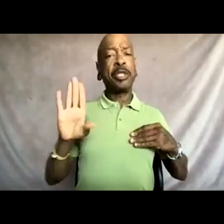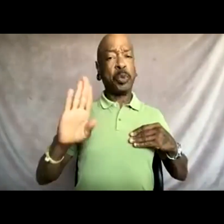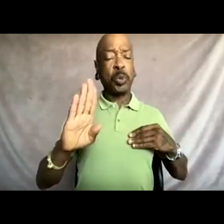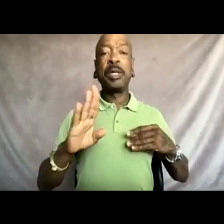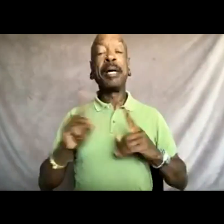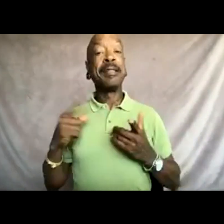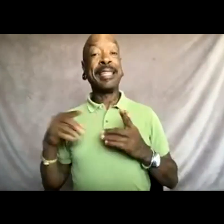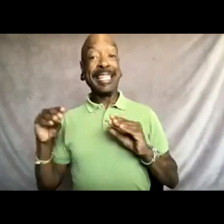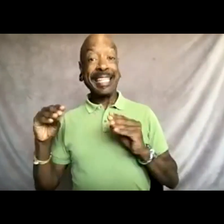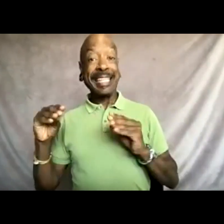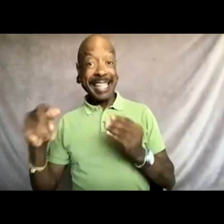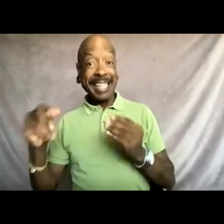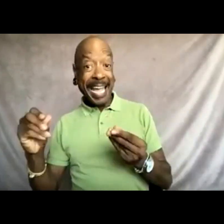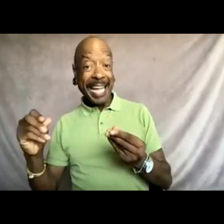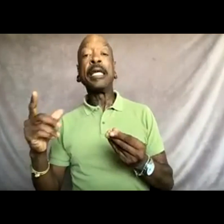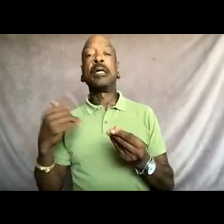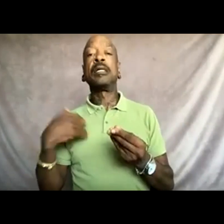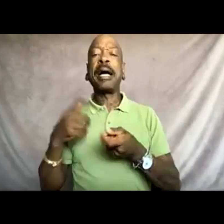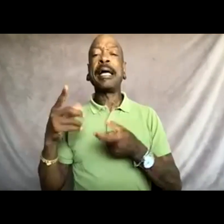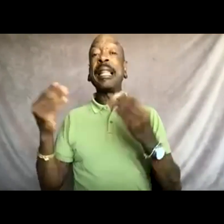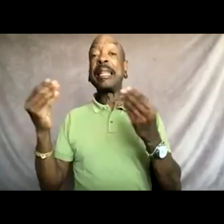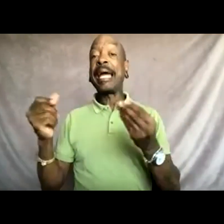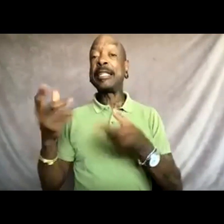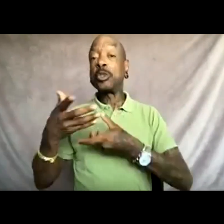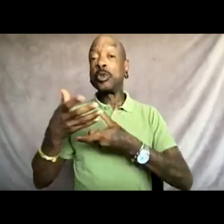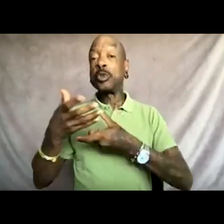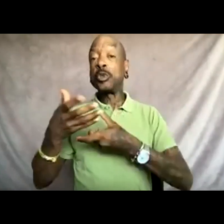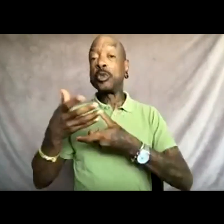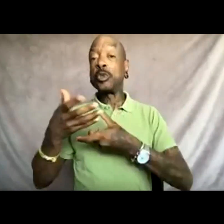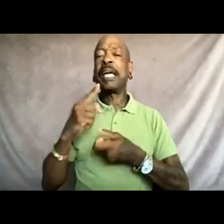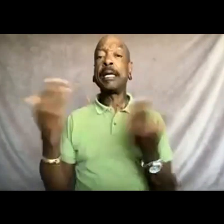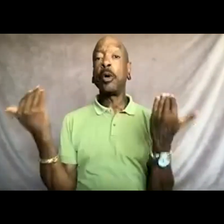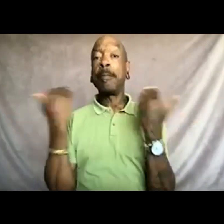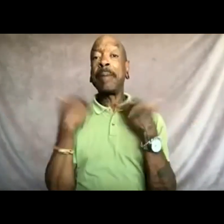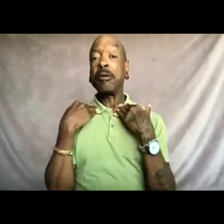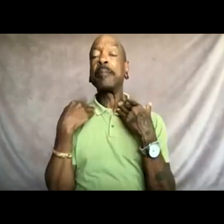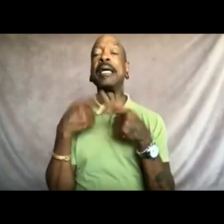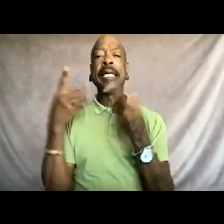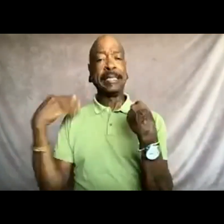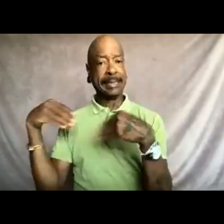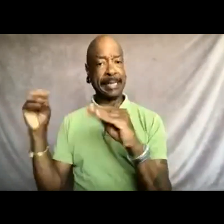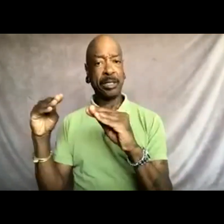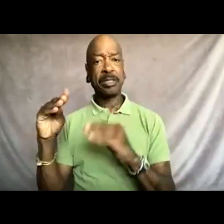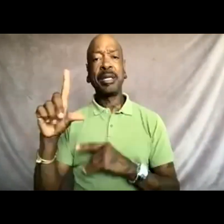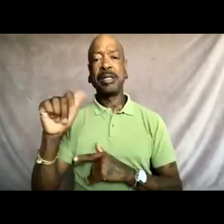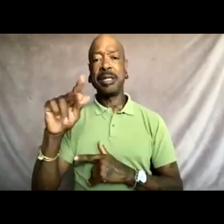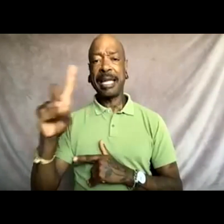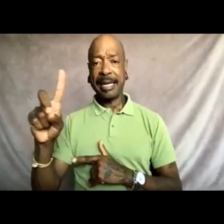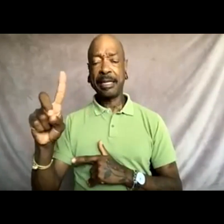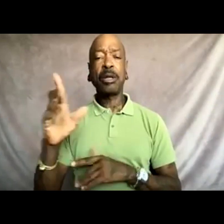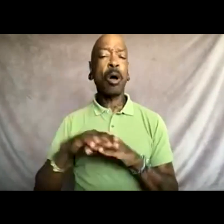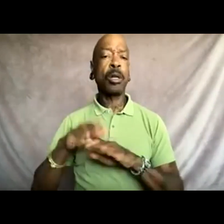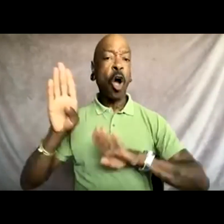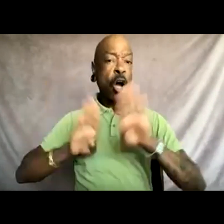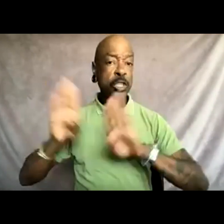trust. And let's say the land trust goes bankrupt and just sells the land on the market or at an auction or something like that.